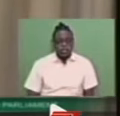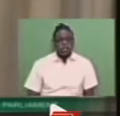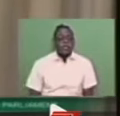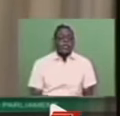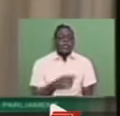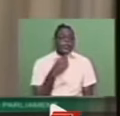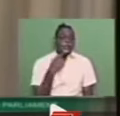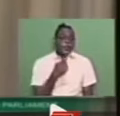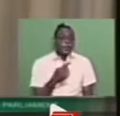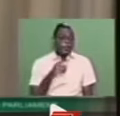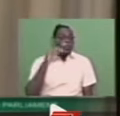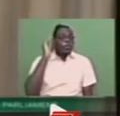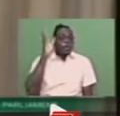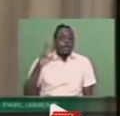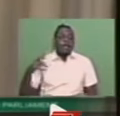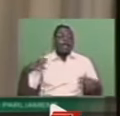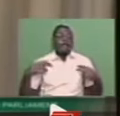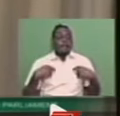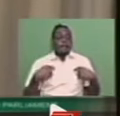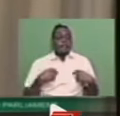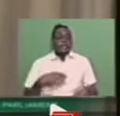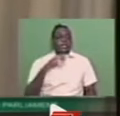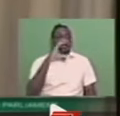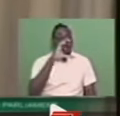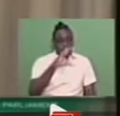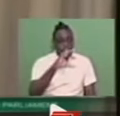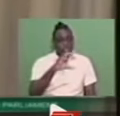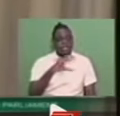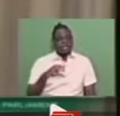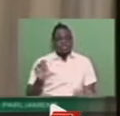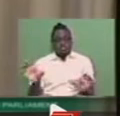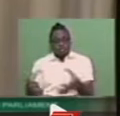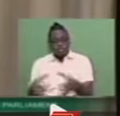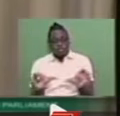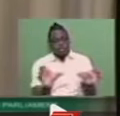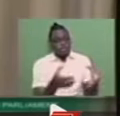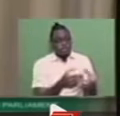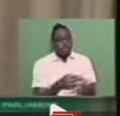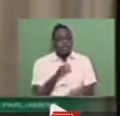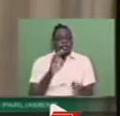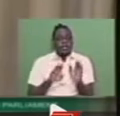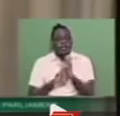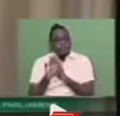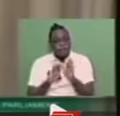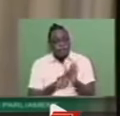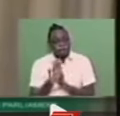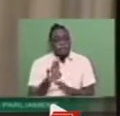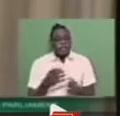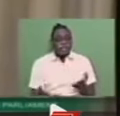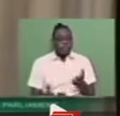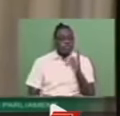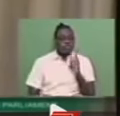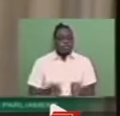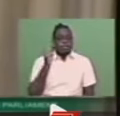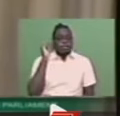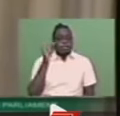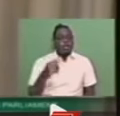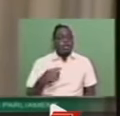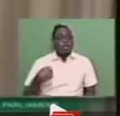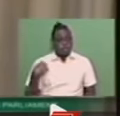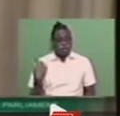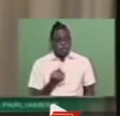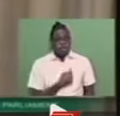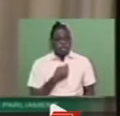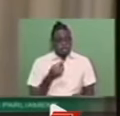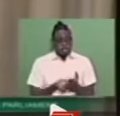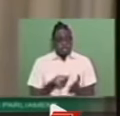this very vital sector. But this will affect every person in this country. The cost of living, cost of transport,